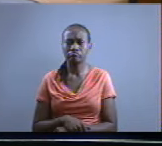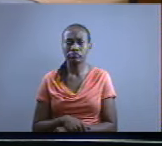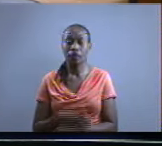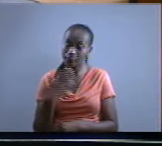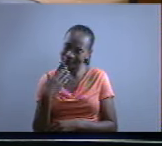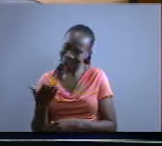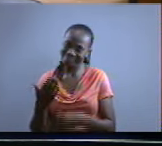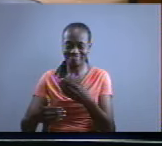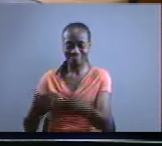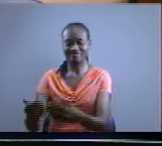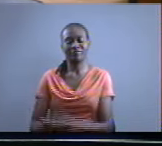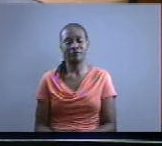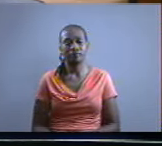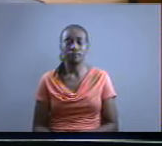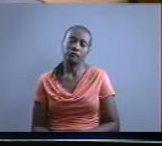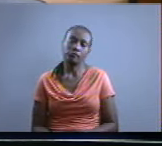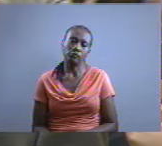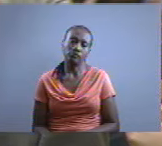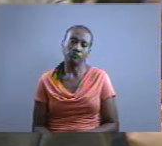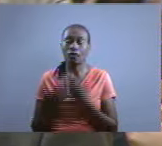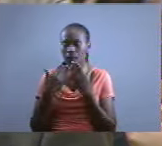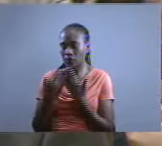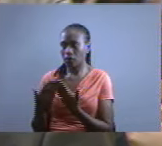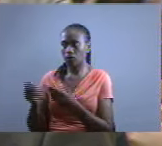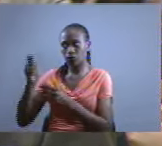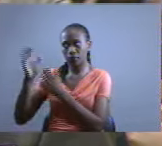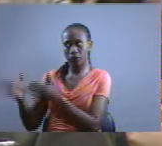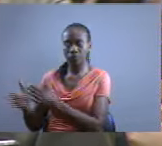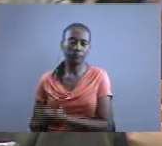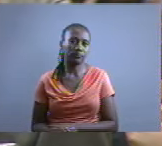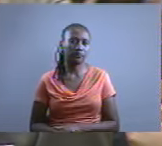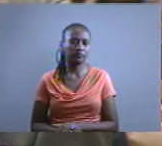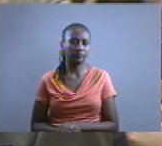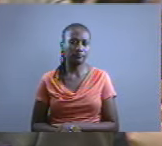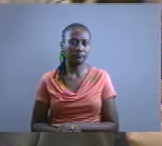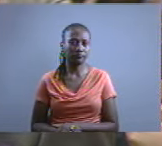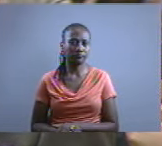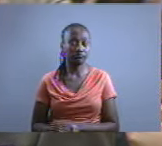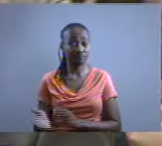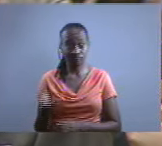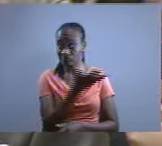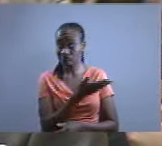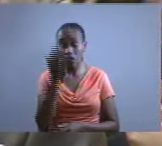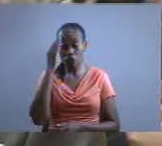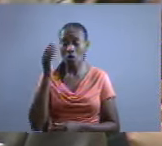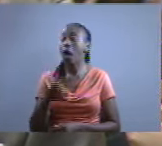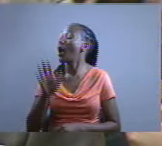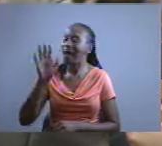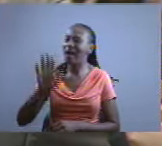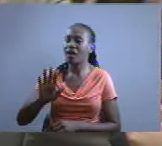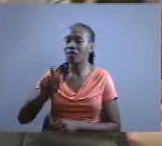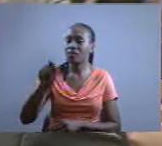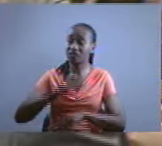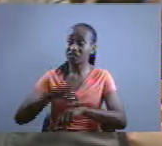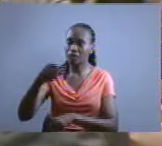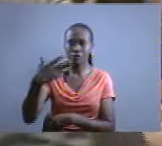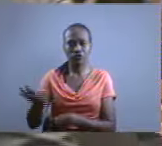Continue, sir. Thank you, Mr. Speaker. They know what they've done. Your time has expired. Thank you, sir. Thank